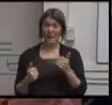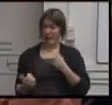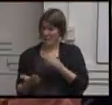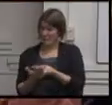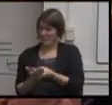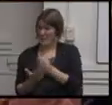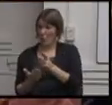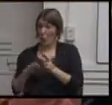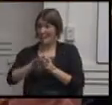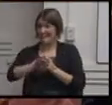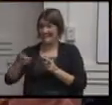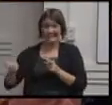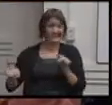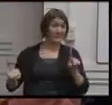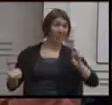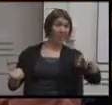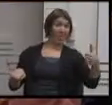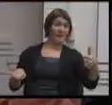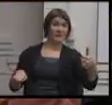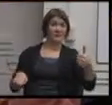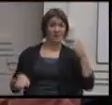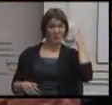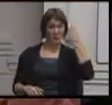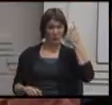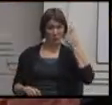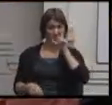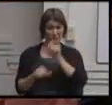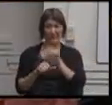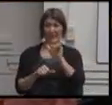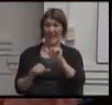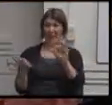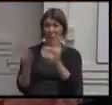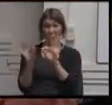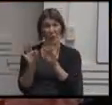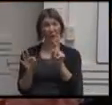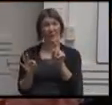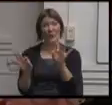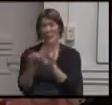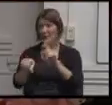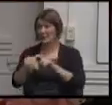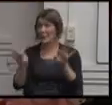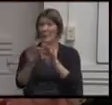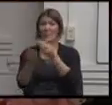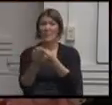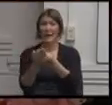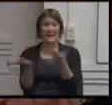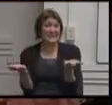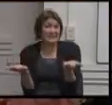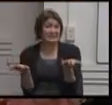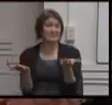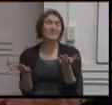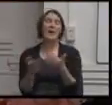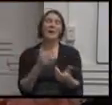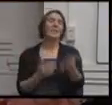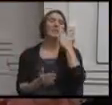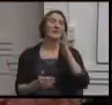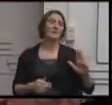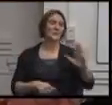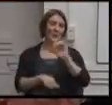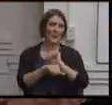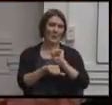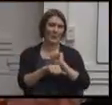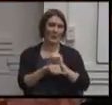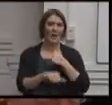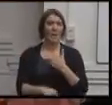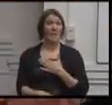do we continue to do that for that short period of time that it's open? But I appreciate all the work that you do, and